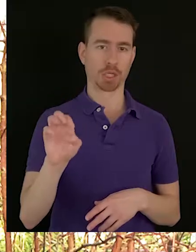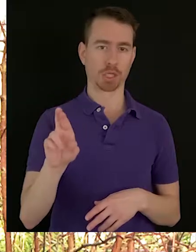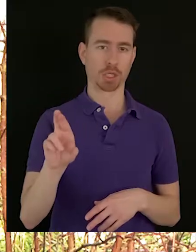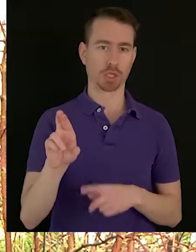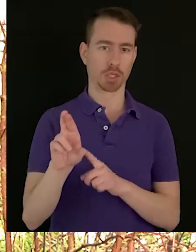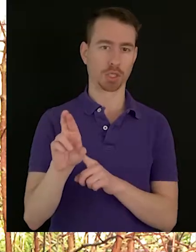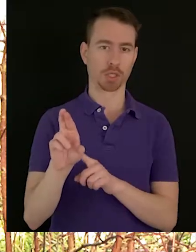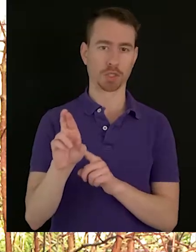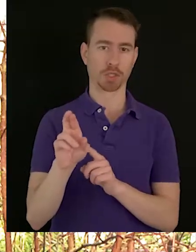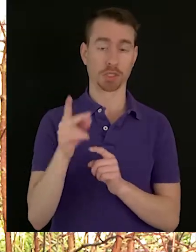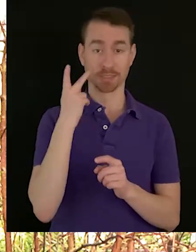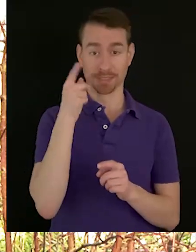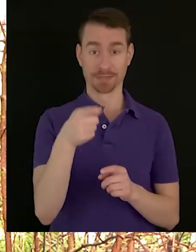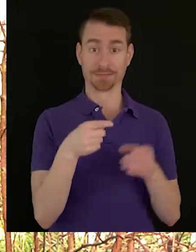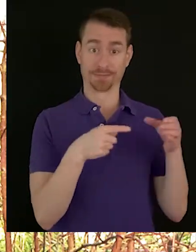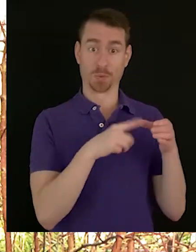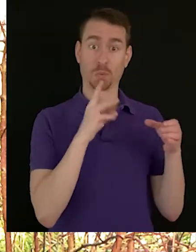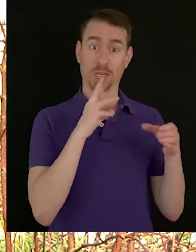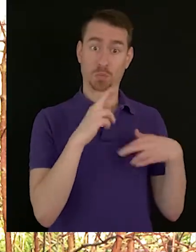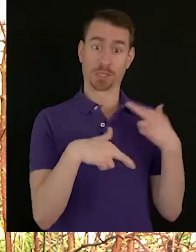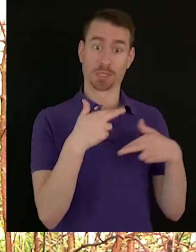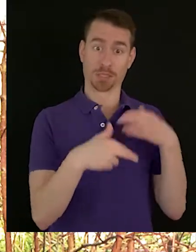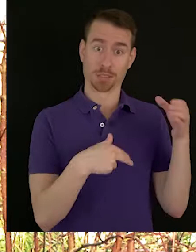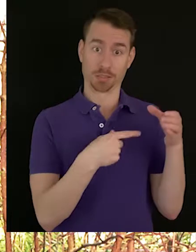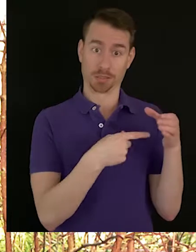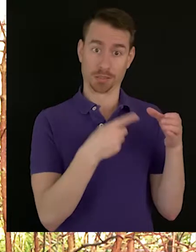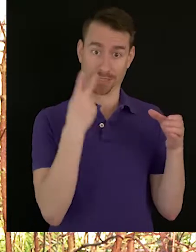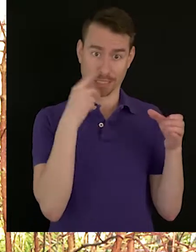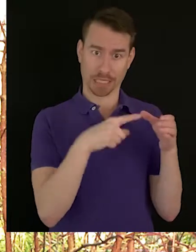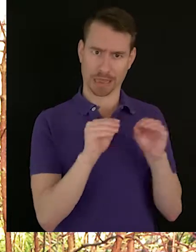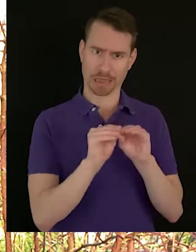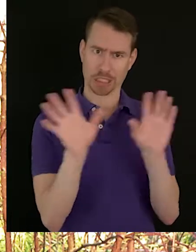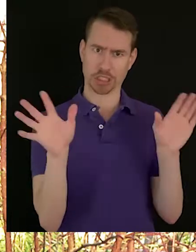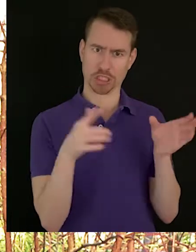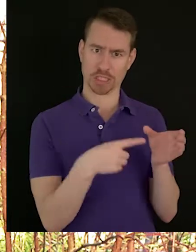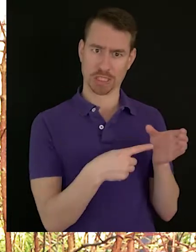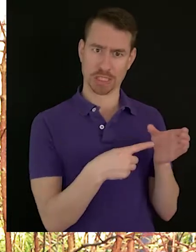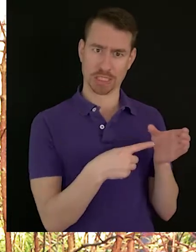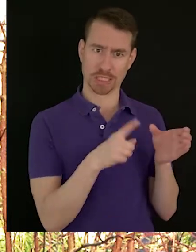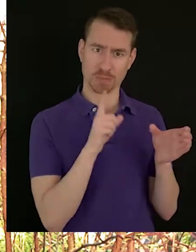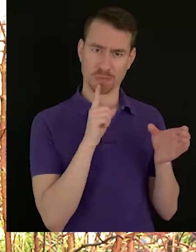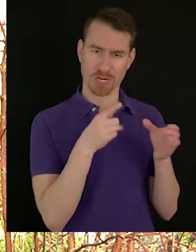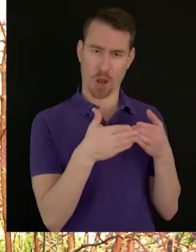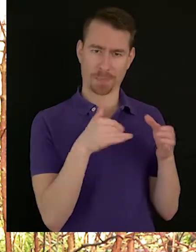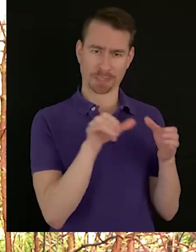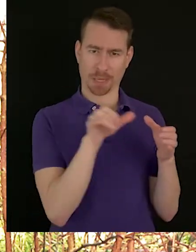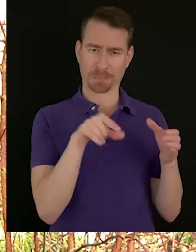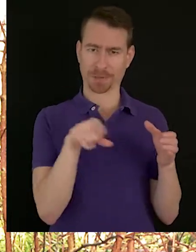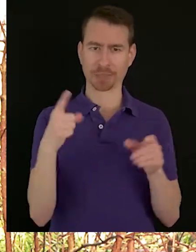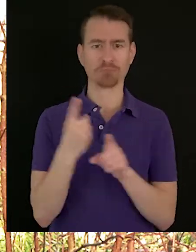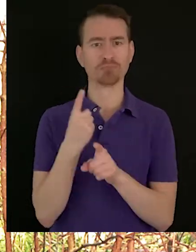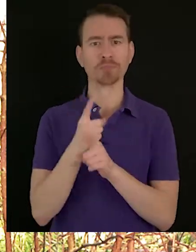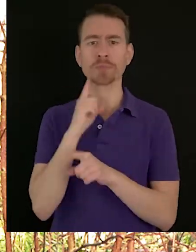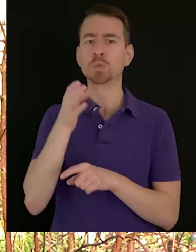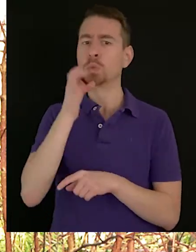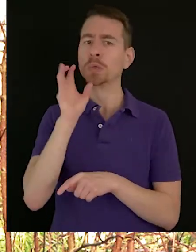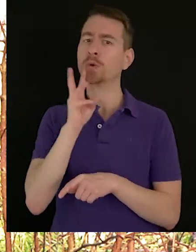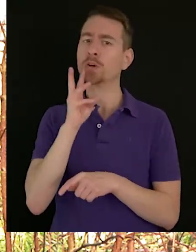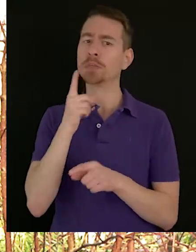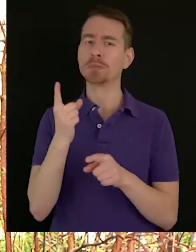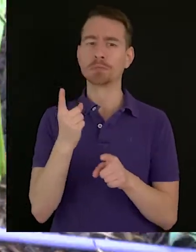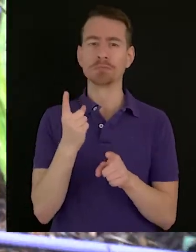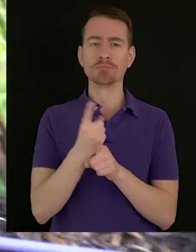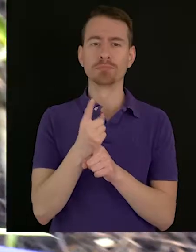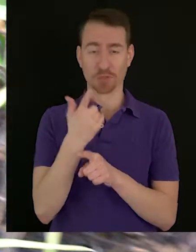standing in our demonstration garden surrounded by dogwood and other native plants. We keep this garden healthy with resources we get from